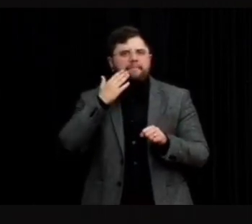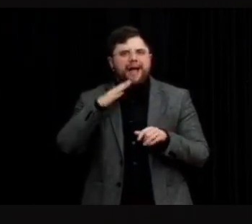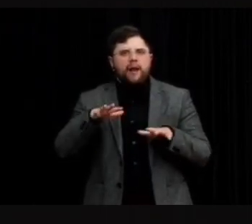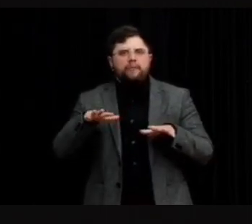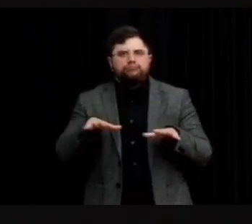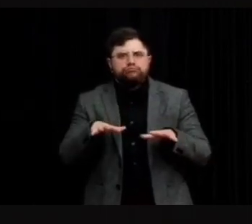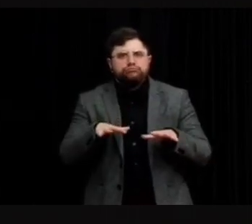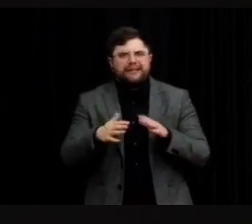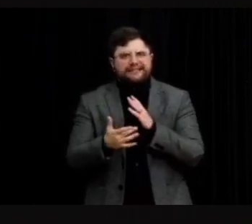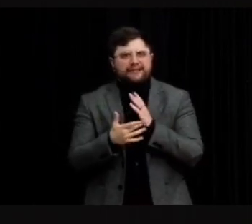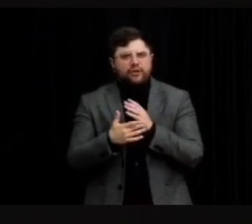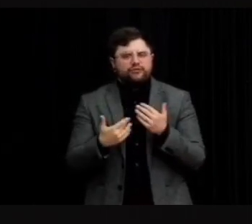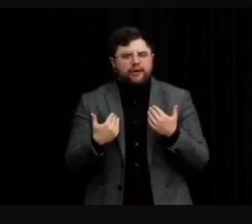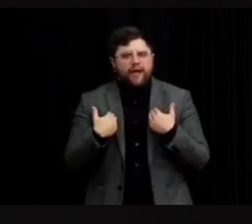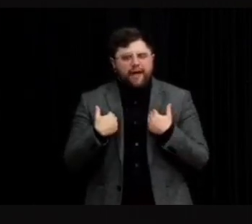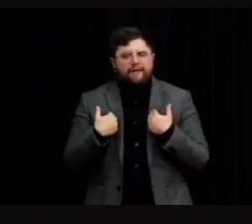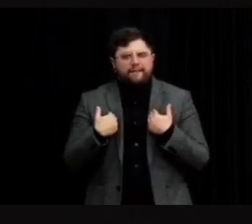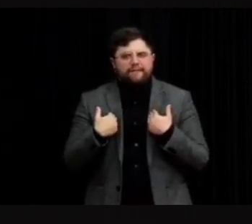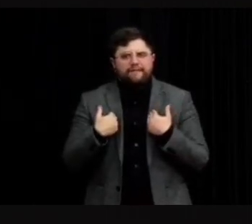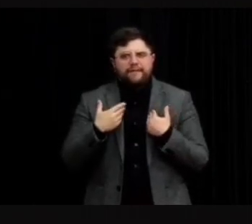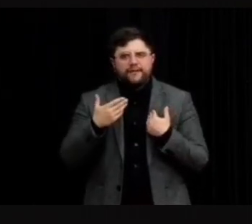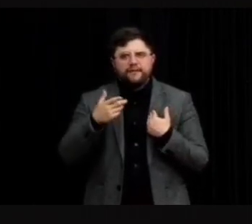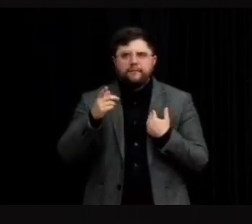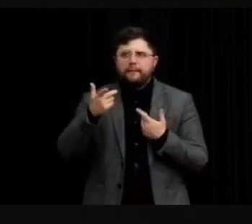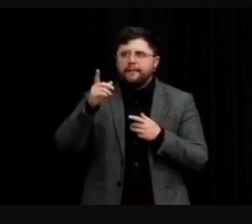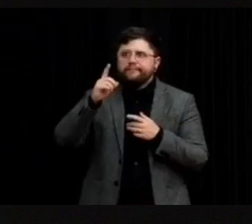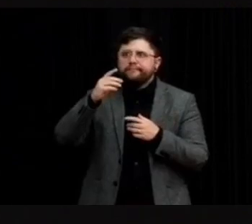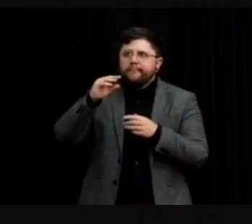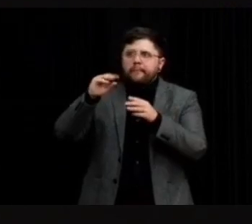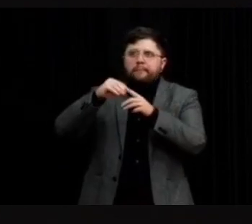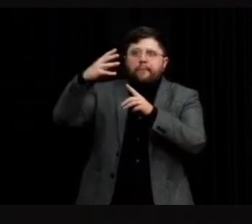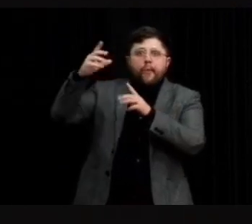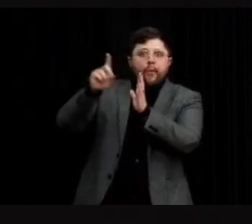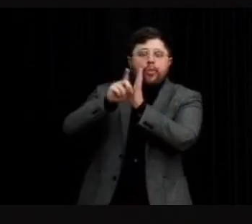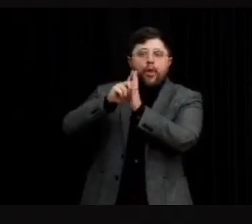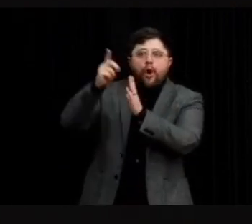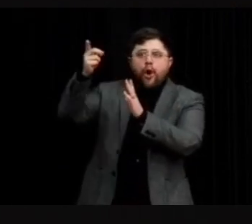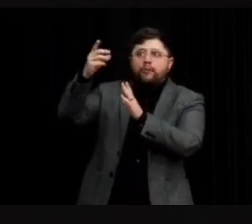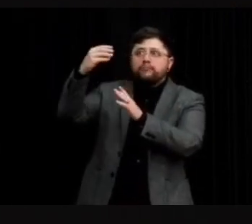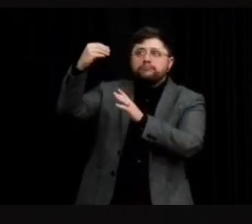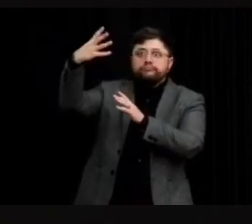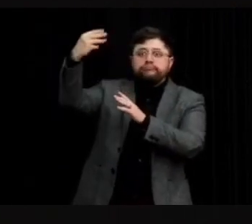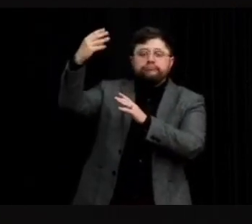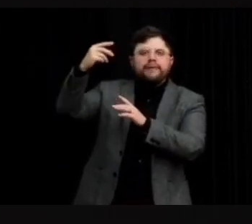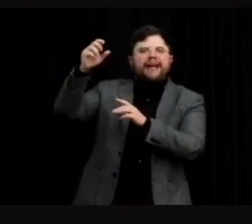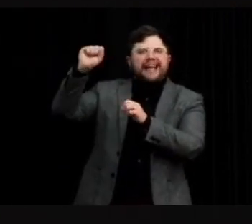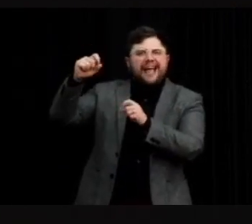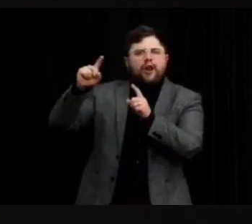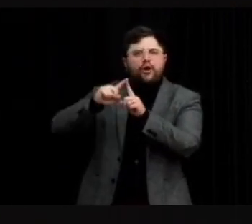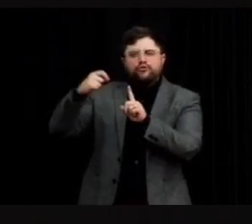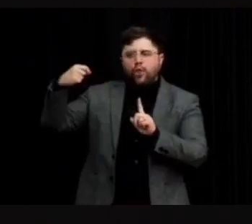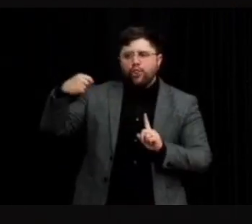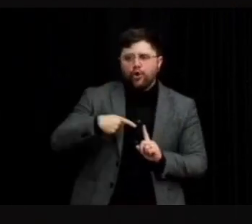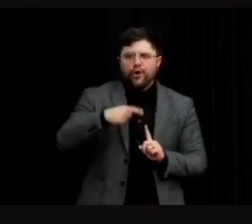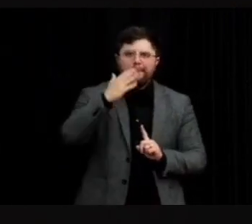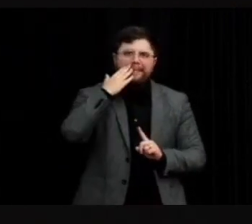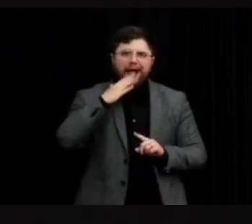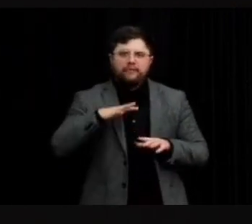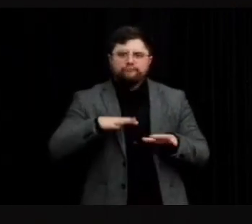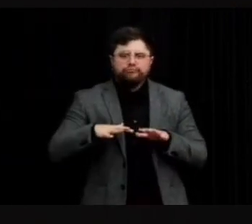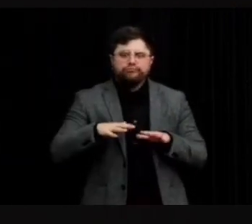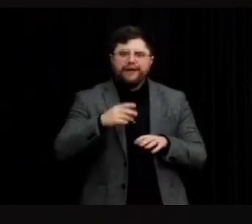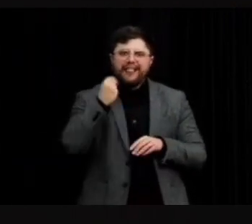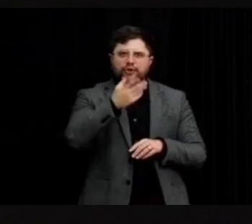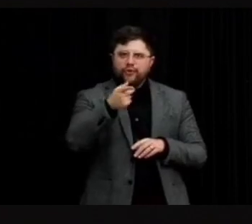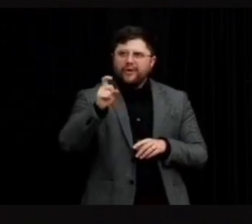up by this technology that's picking up, the smoke alarm and know that you need to exit the building safely. So those are just a